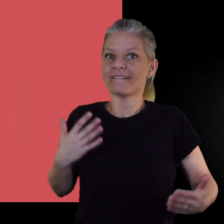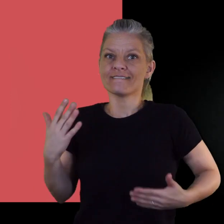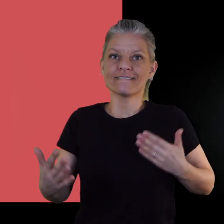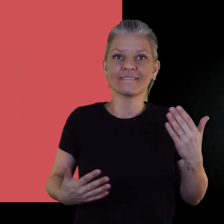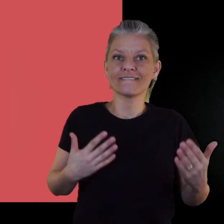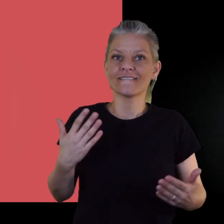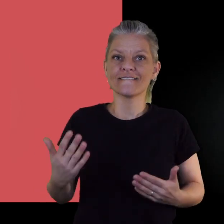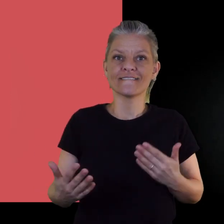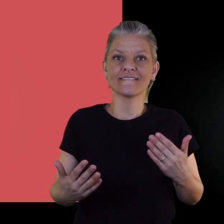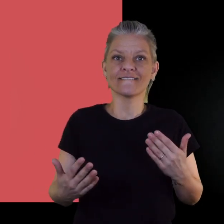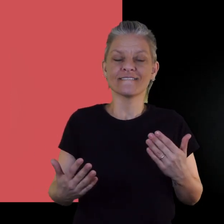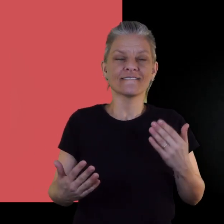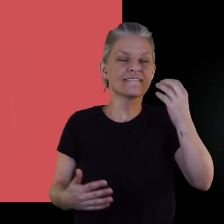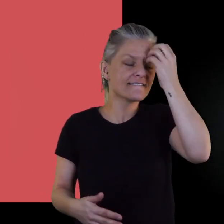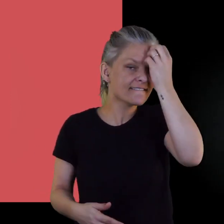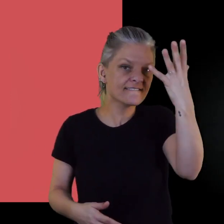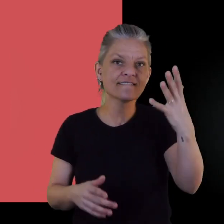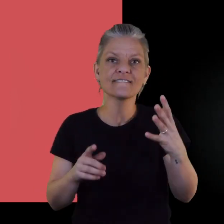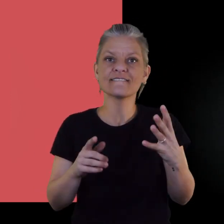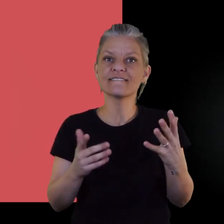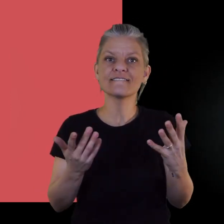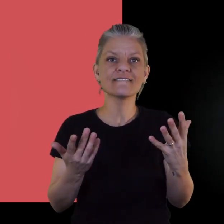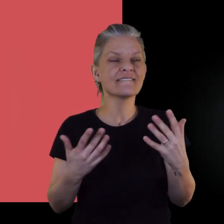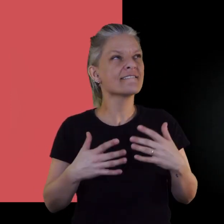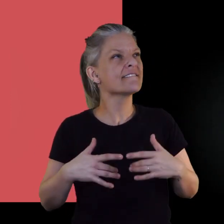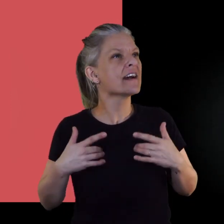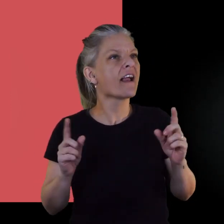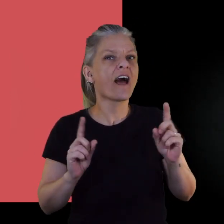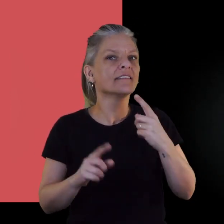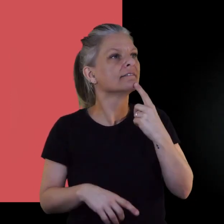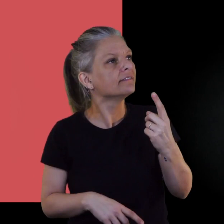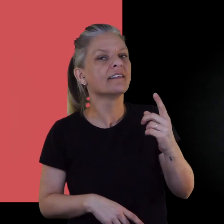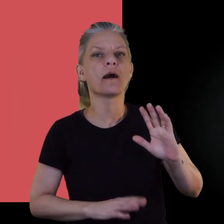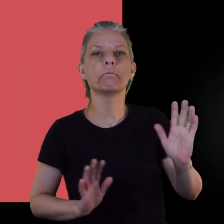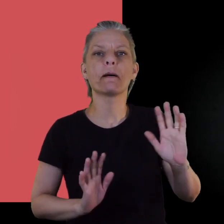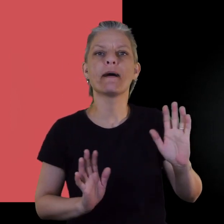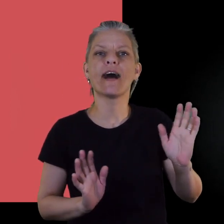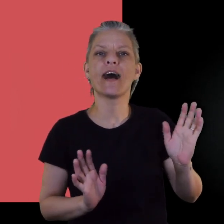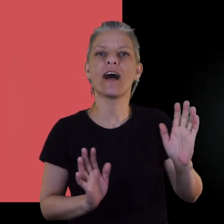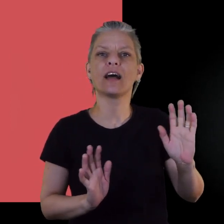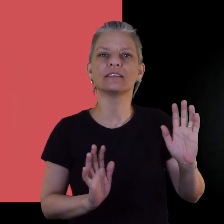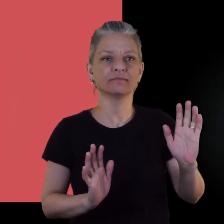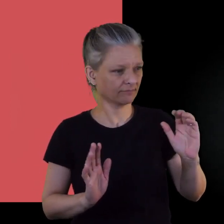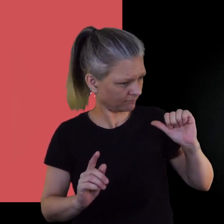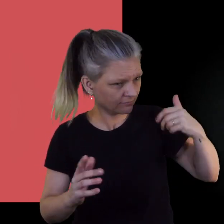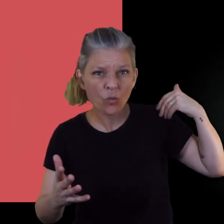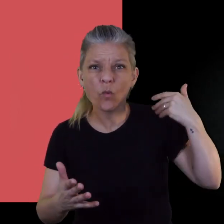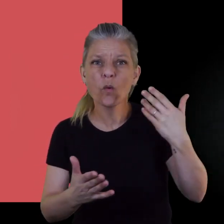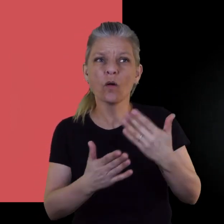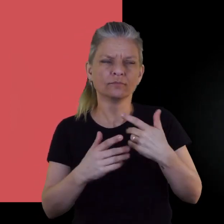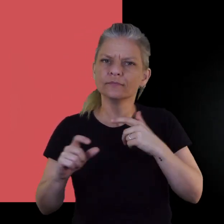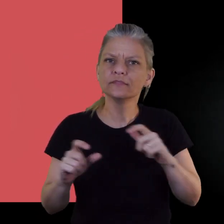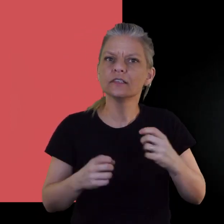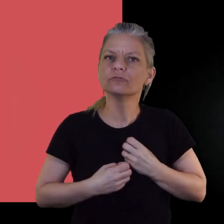goodbye. Even now, after everything, I'm still surprised to find serenity in sleep and